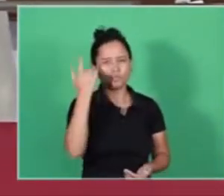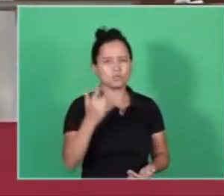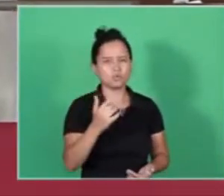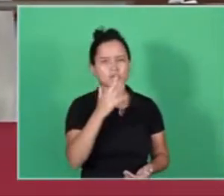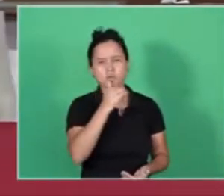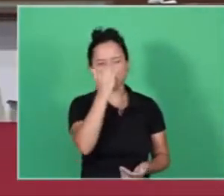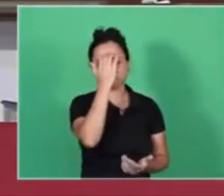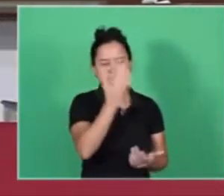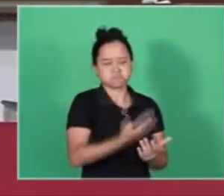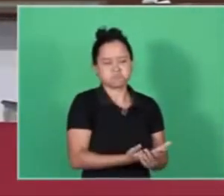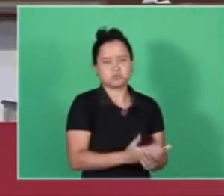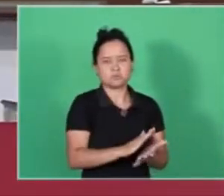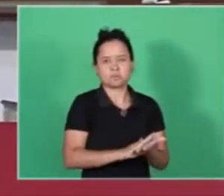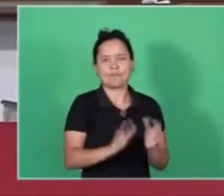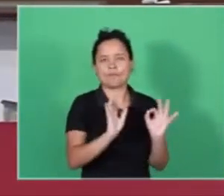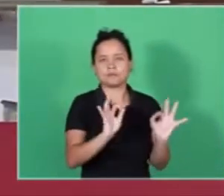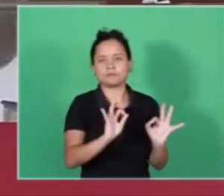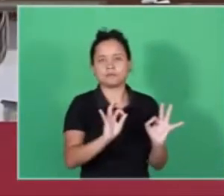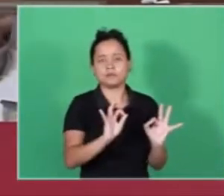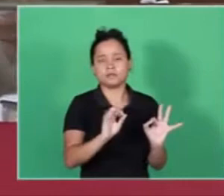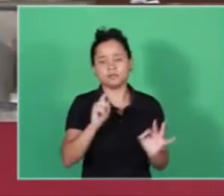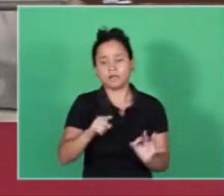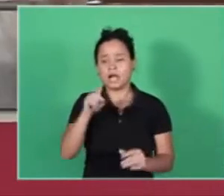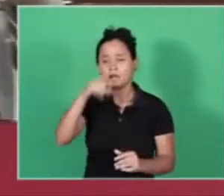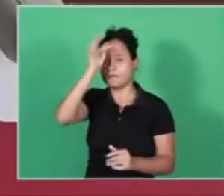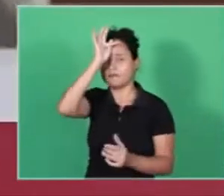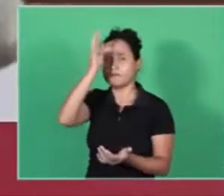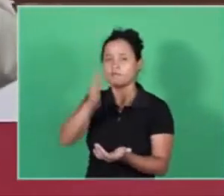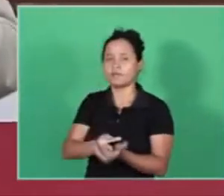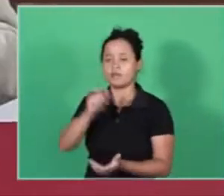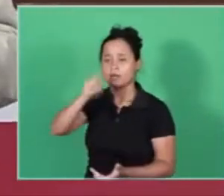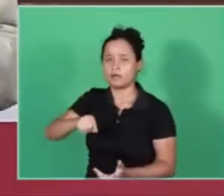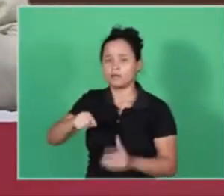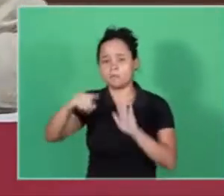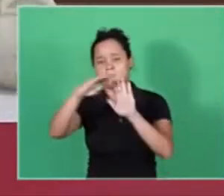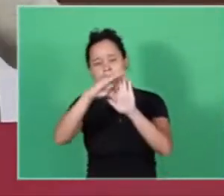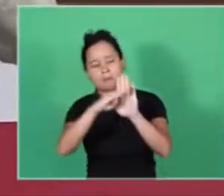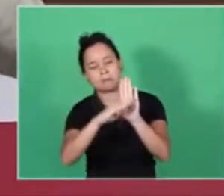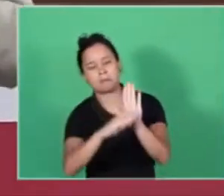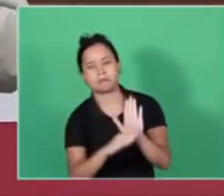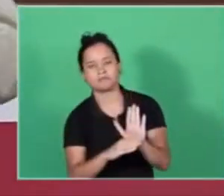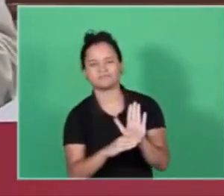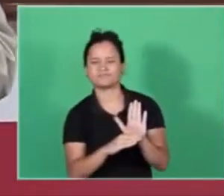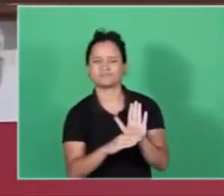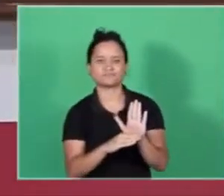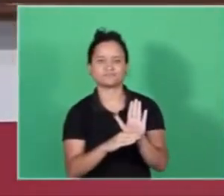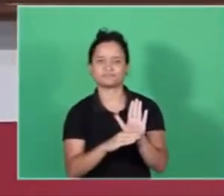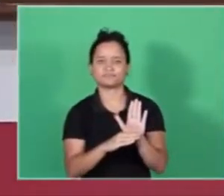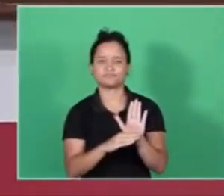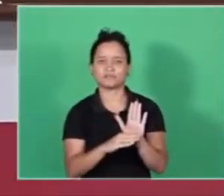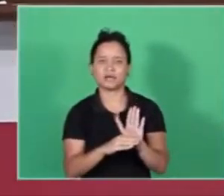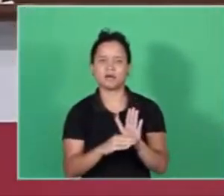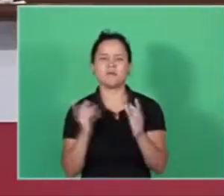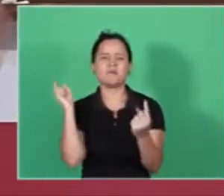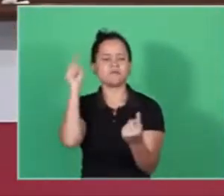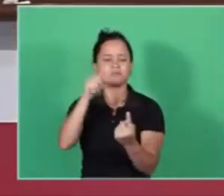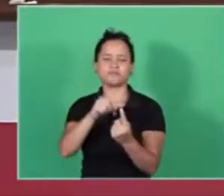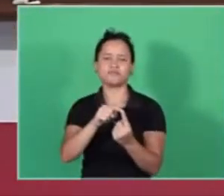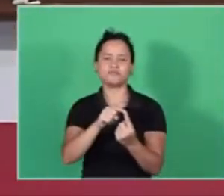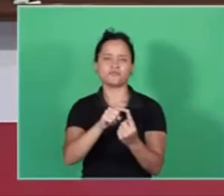believed in anything, and he defines faith. My brothers, where do we want to get to? We want to say,